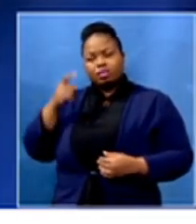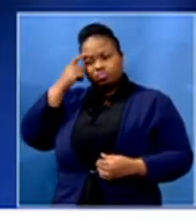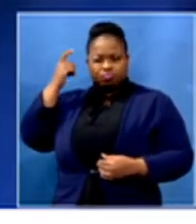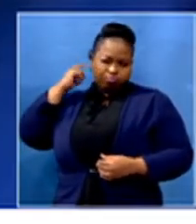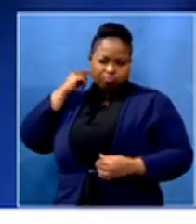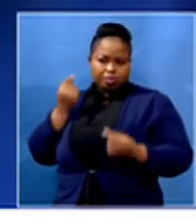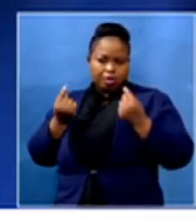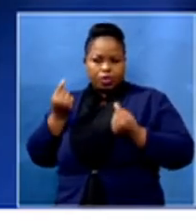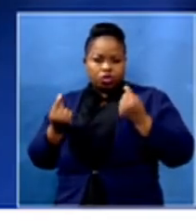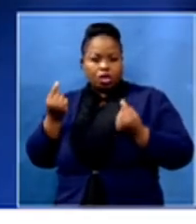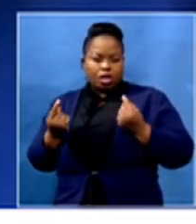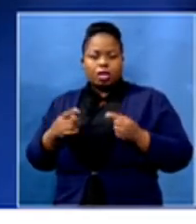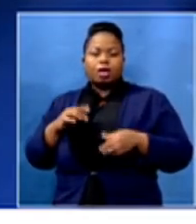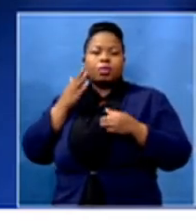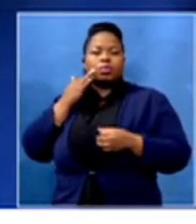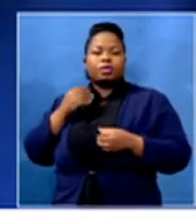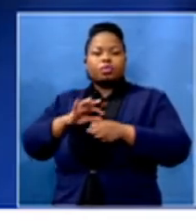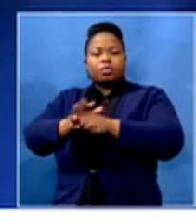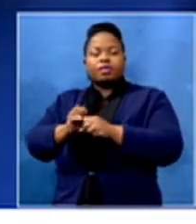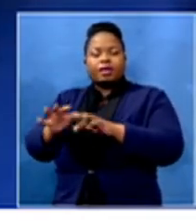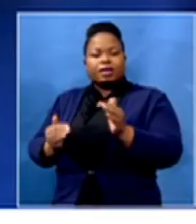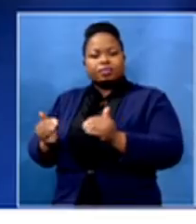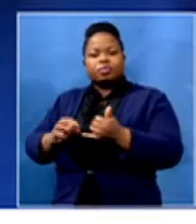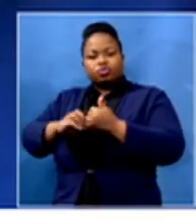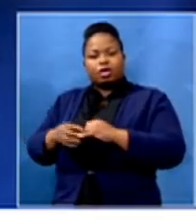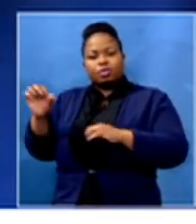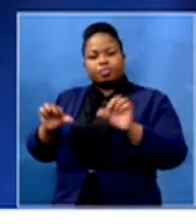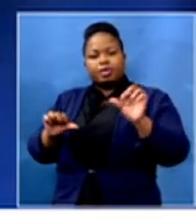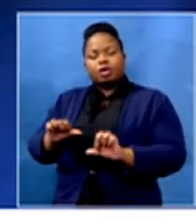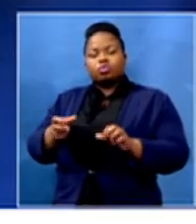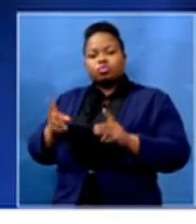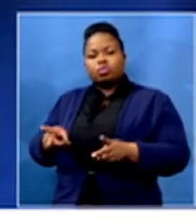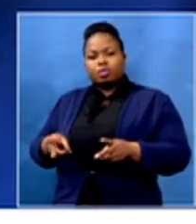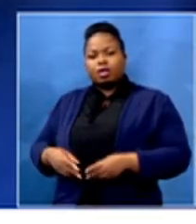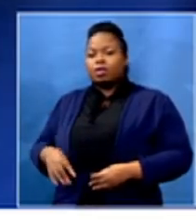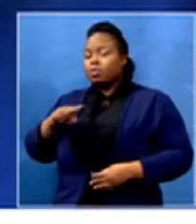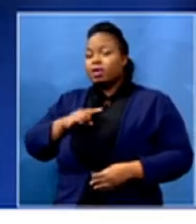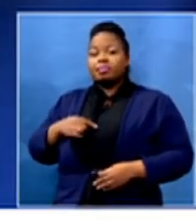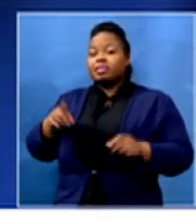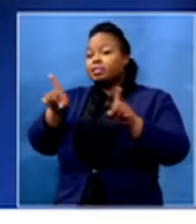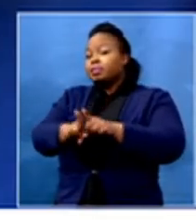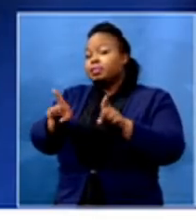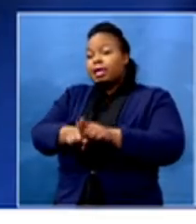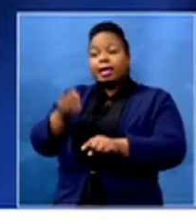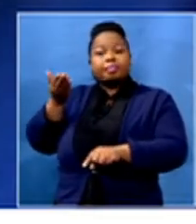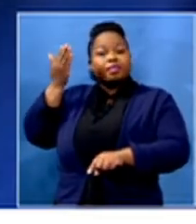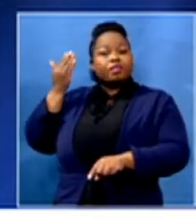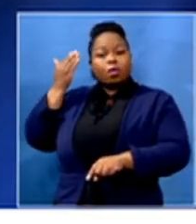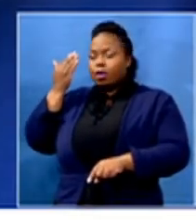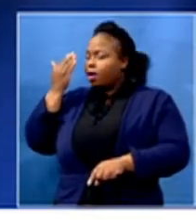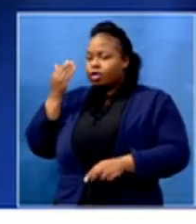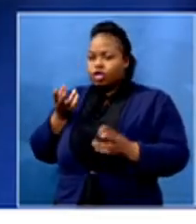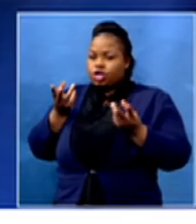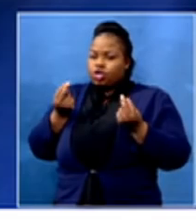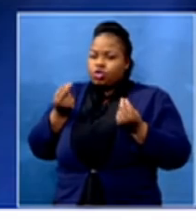to one another as we deal with the, return to normality. It won't be the same normal. It's a new normal. It's a new